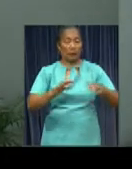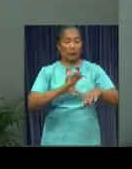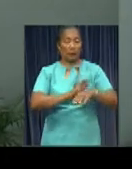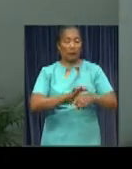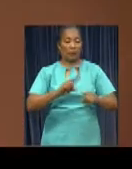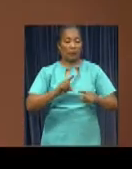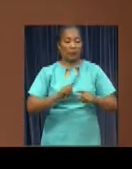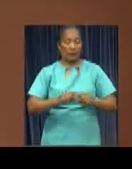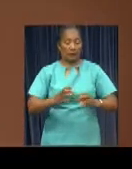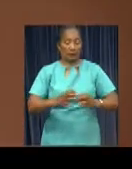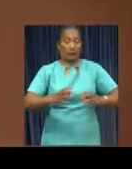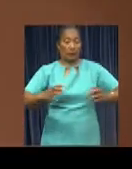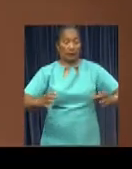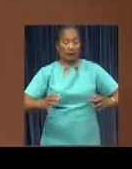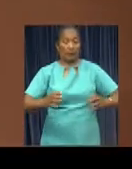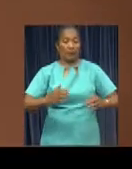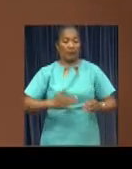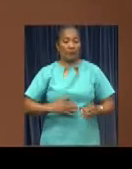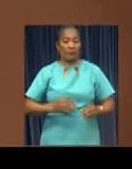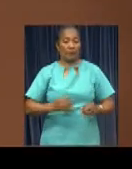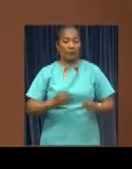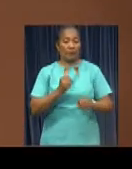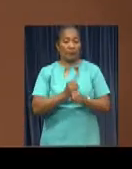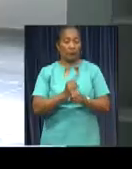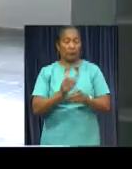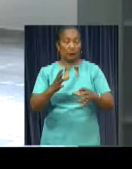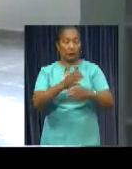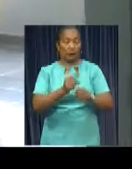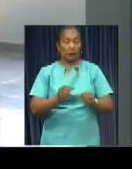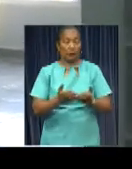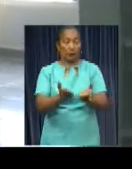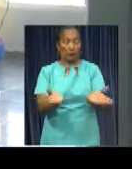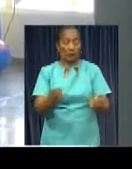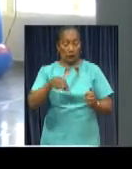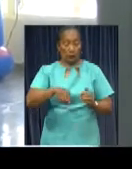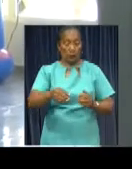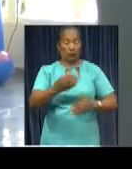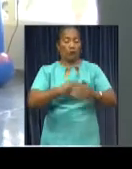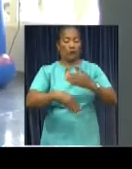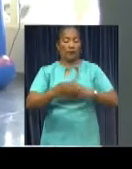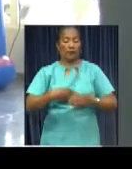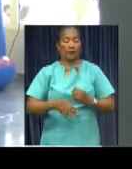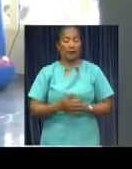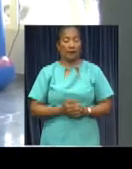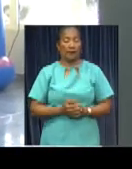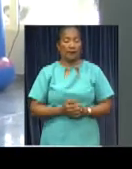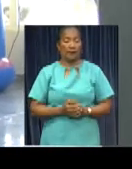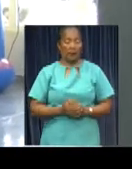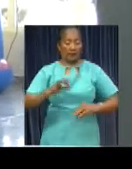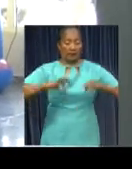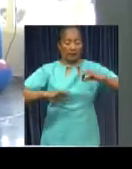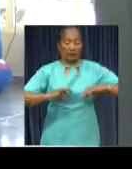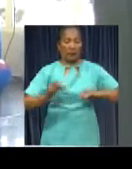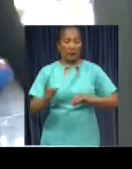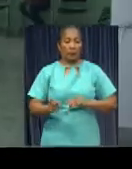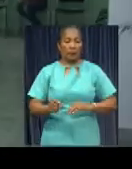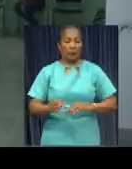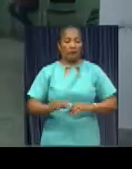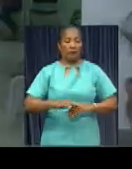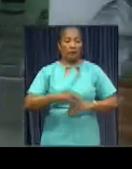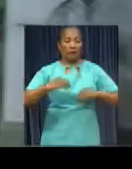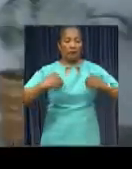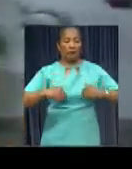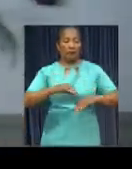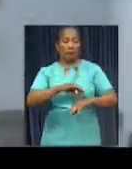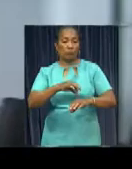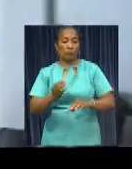of RGD clinics and the expansion of services are in preparation. According to the